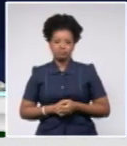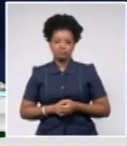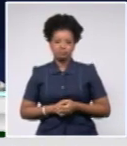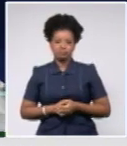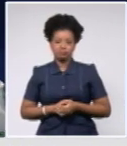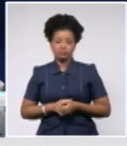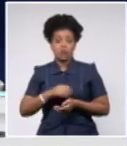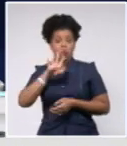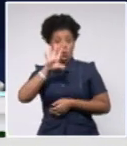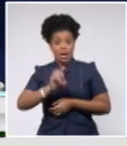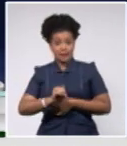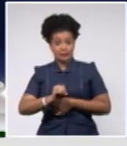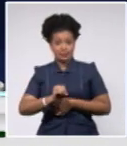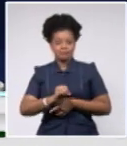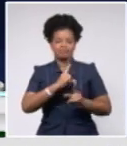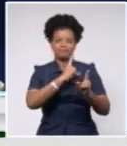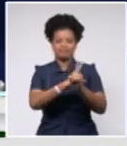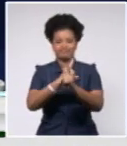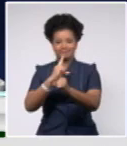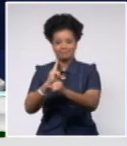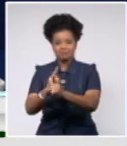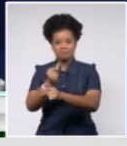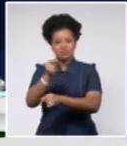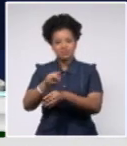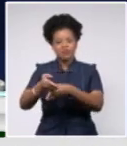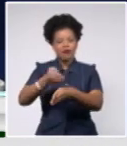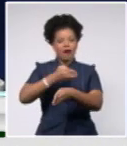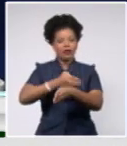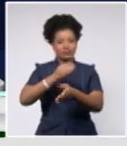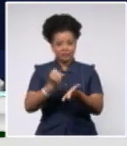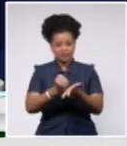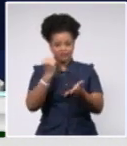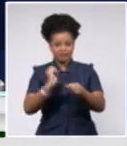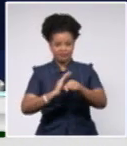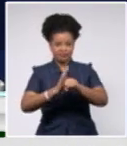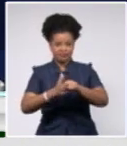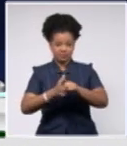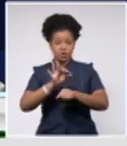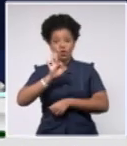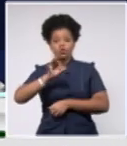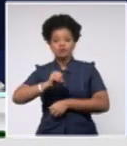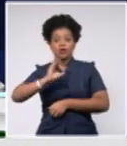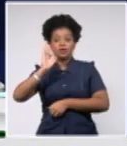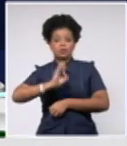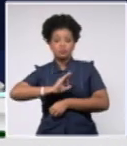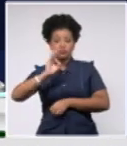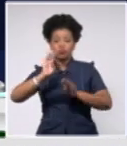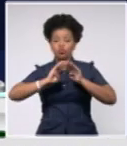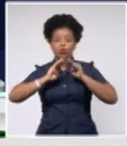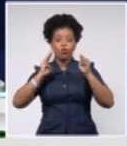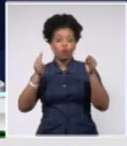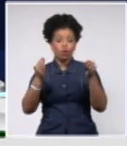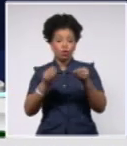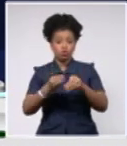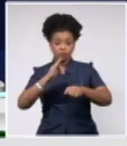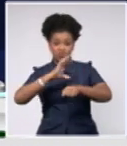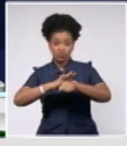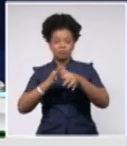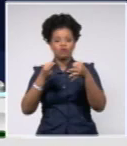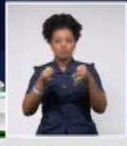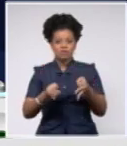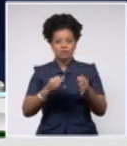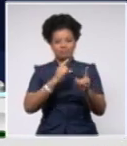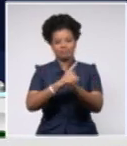the source of infection linked to 10 is yet to be determined. The source of infection in